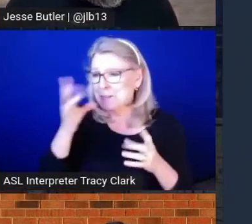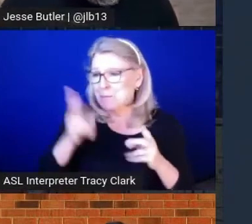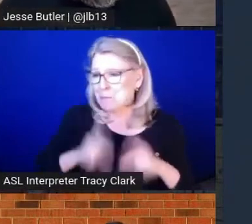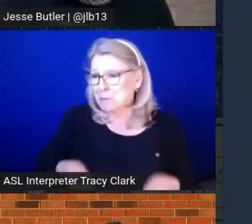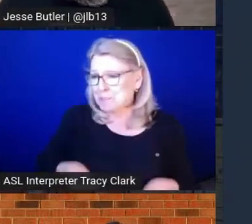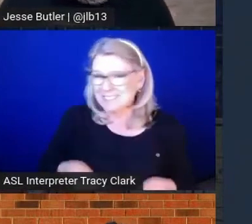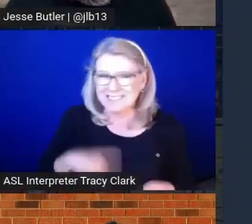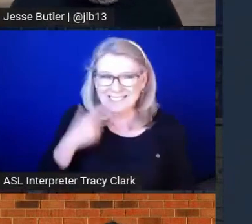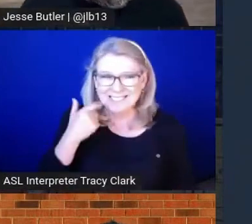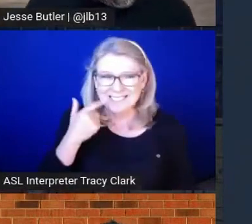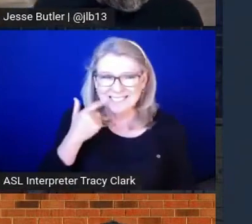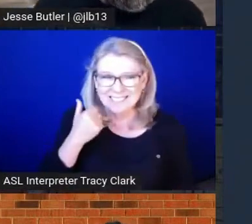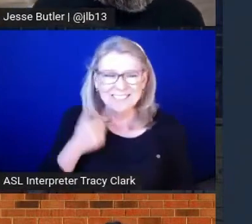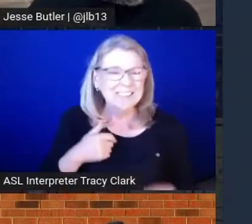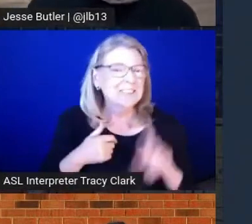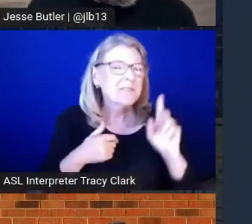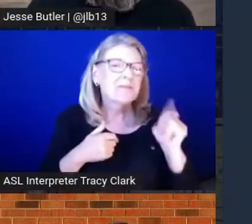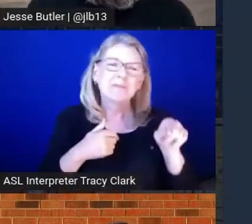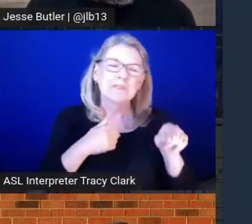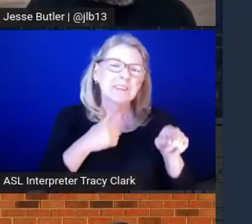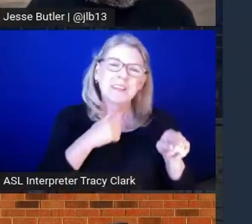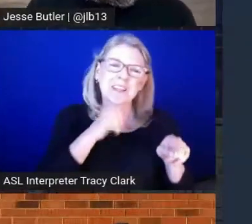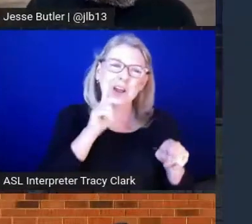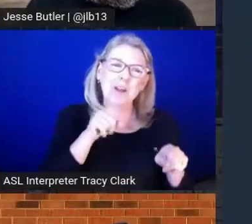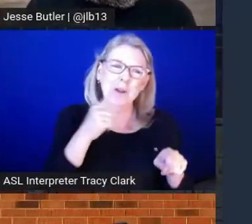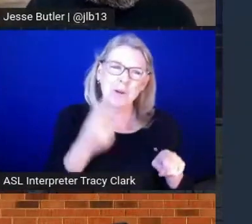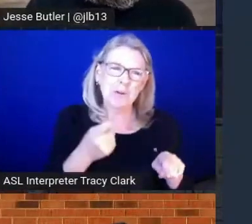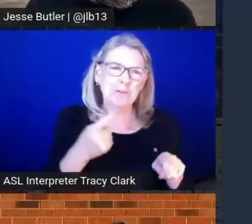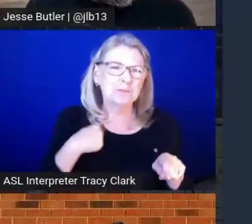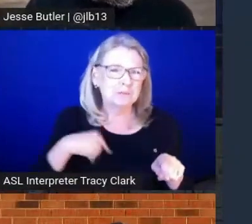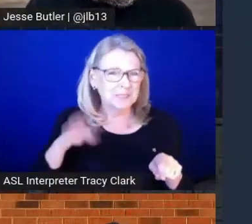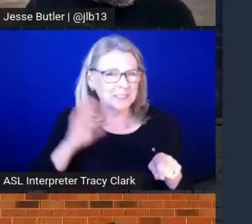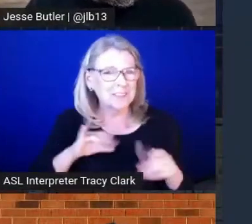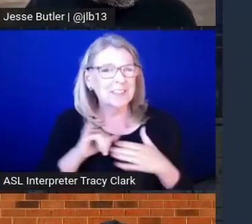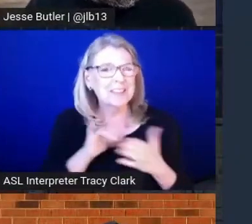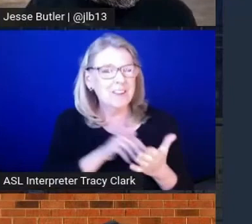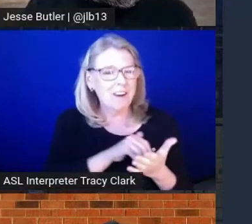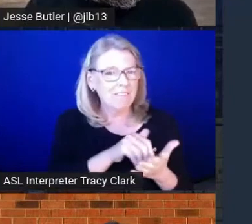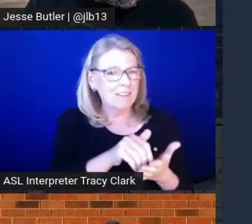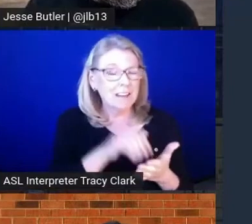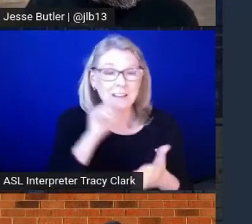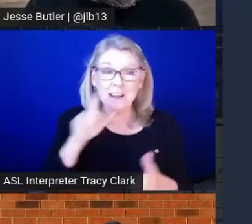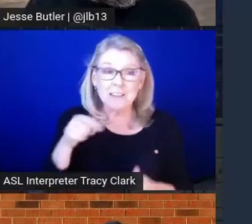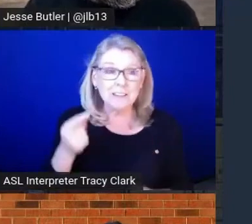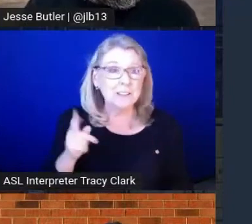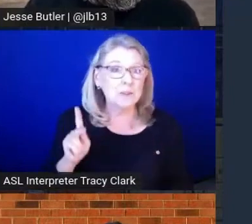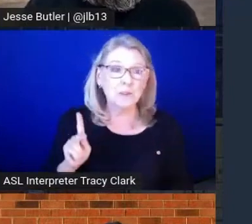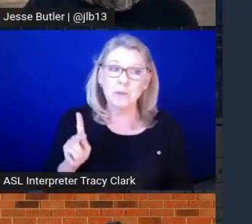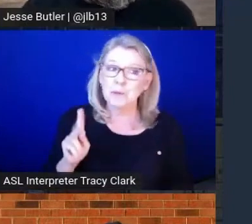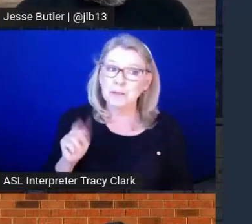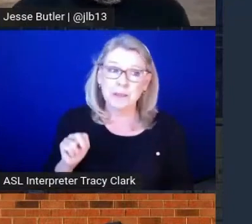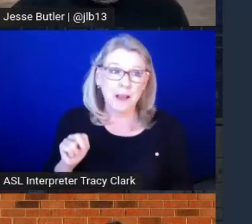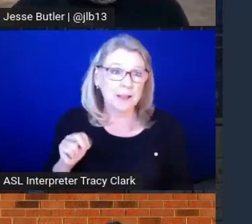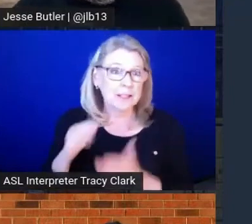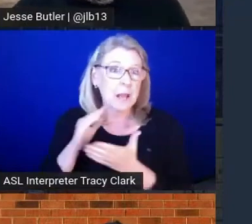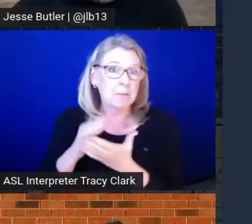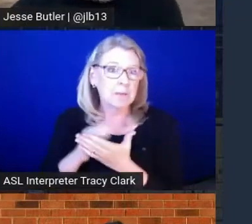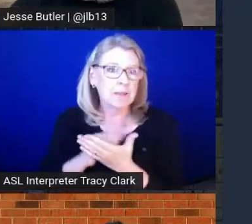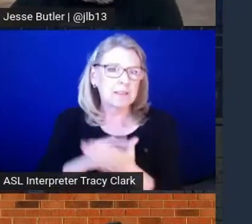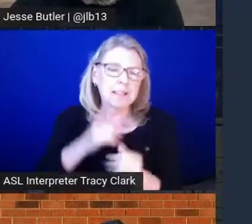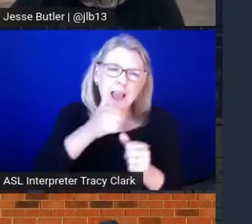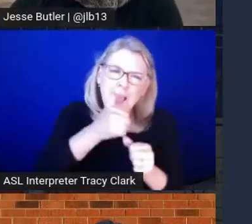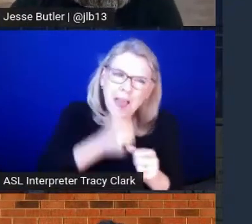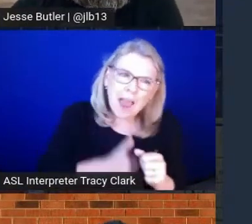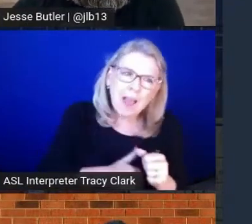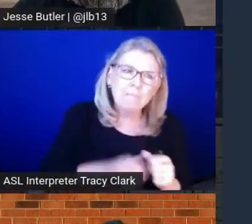not alone here. I used to do this a lot. Not just with Kubernetes manifests. Every single configuration file that I ever had basically